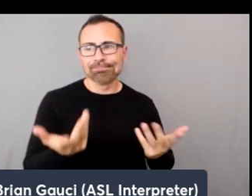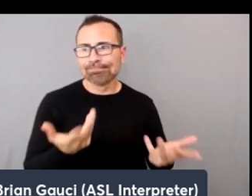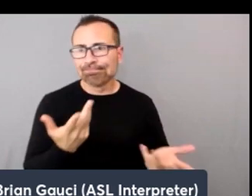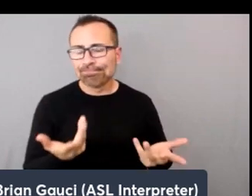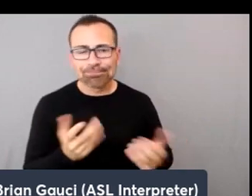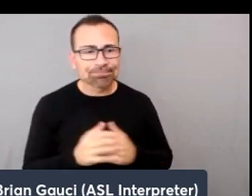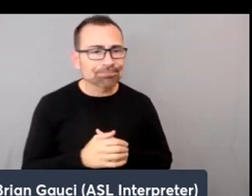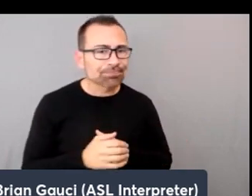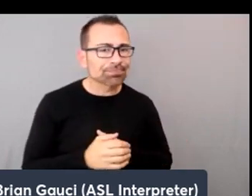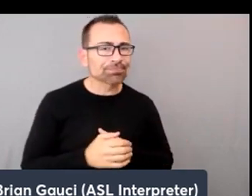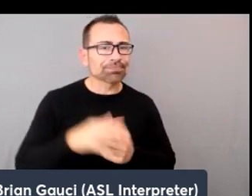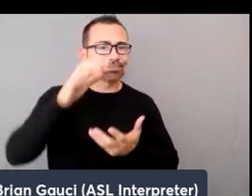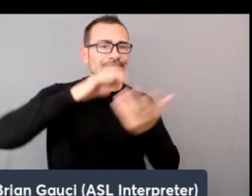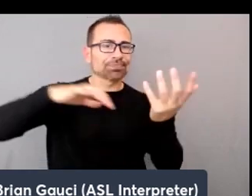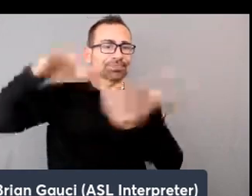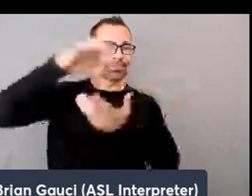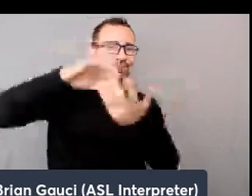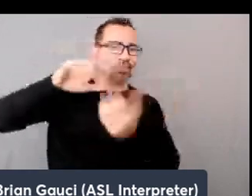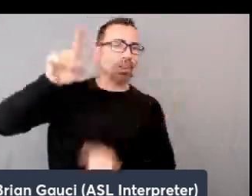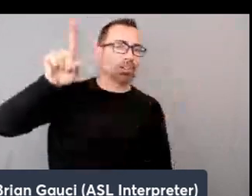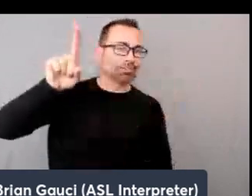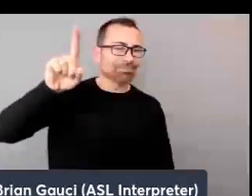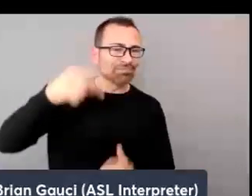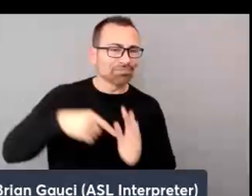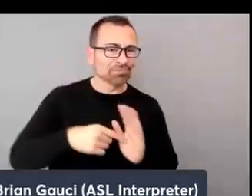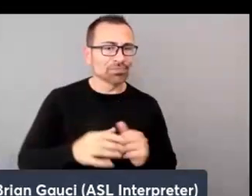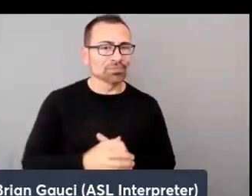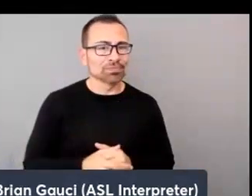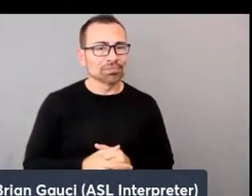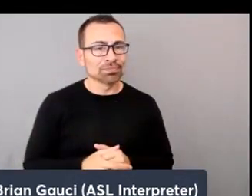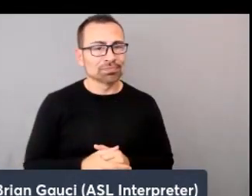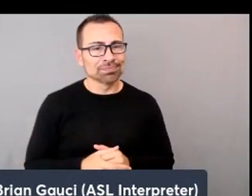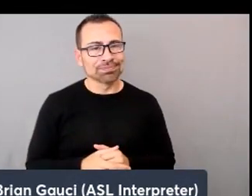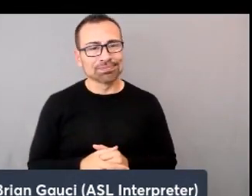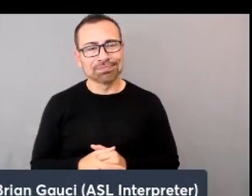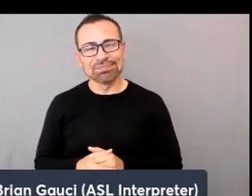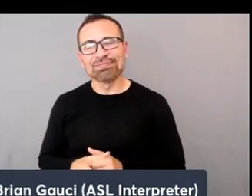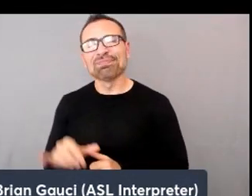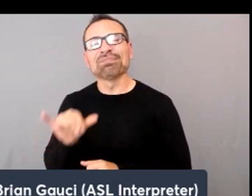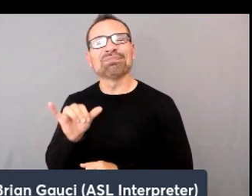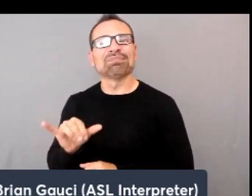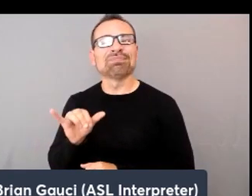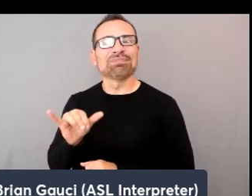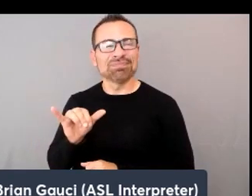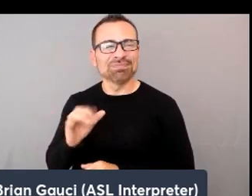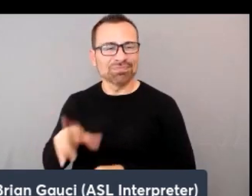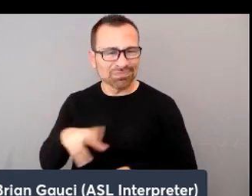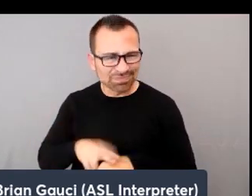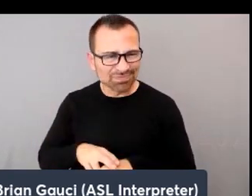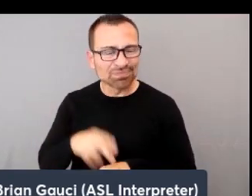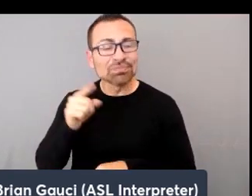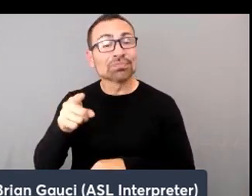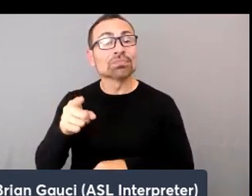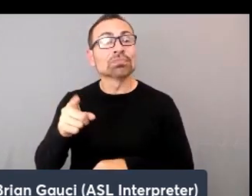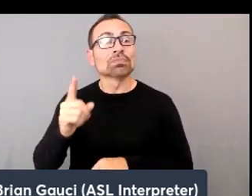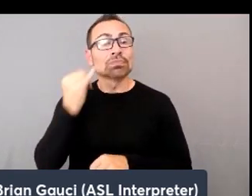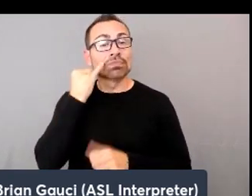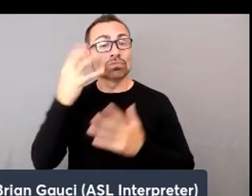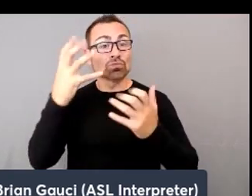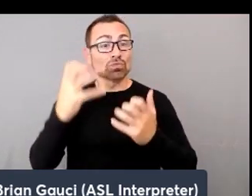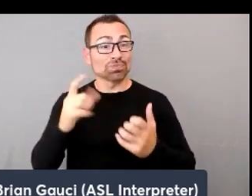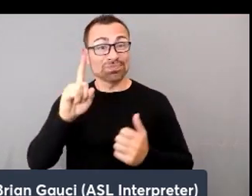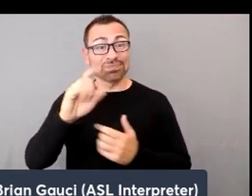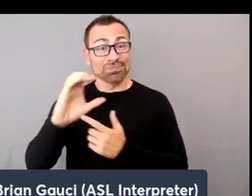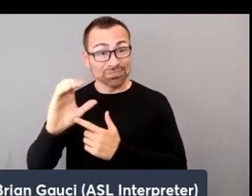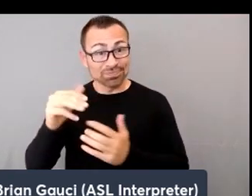you know, like cloud, you know, for example. Oh, of course, yeah. So this is if you wanted to get like hundreds of thousands